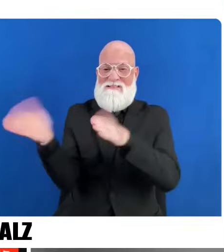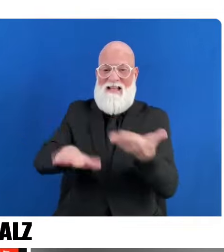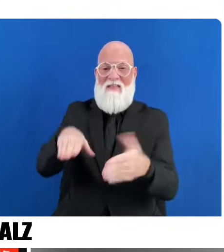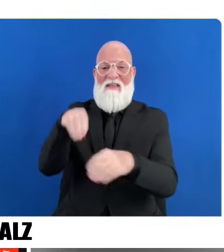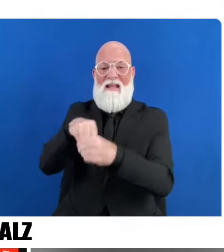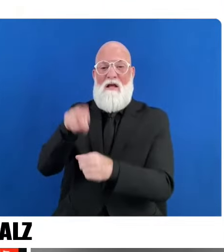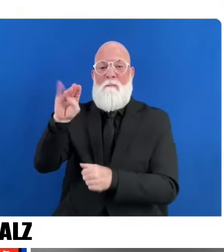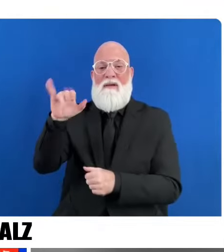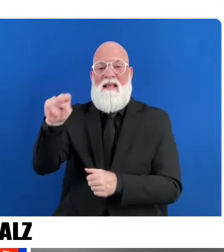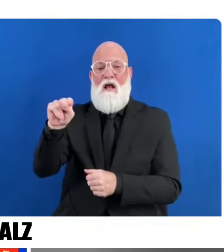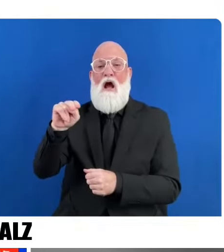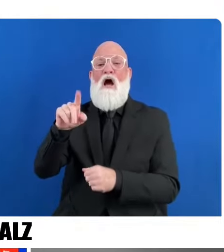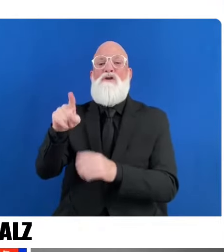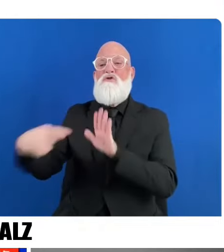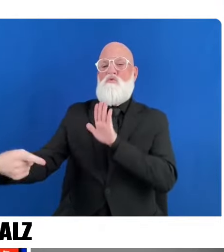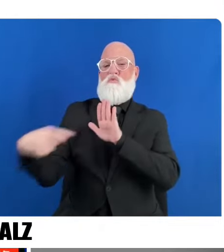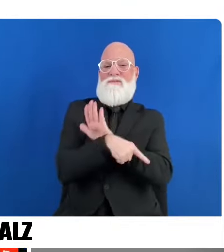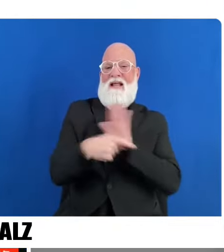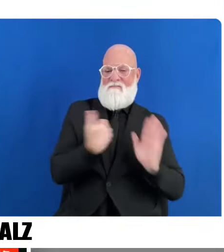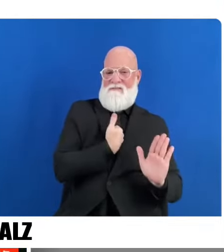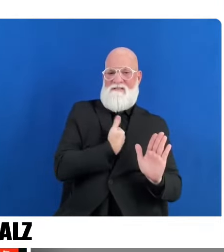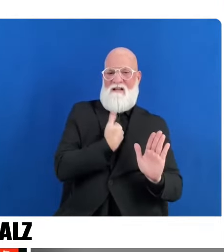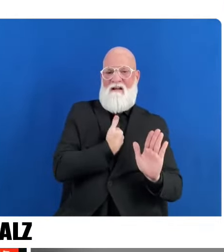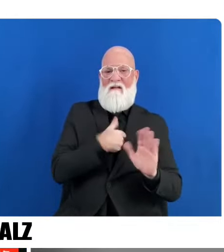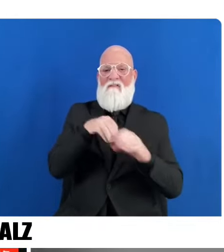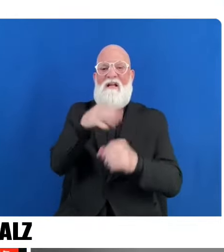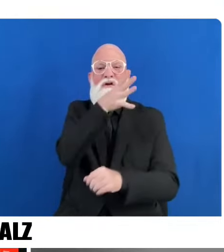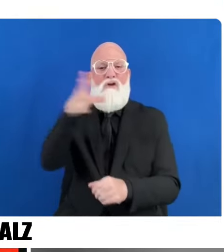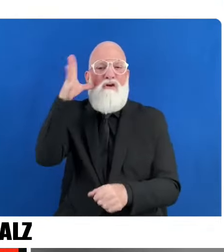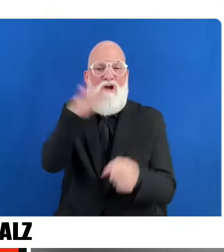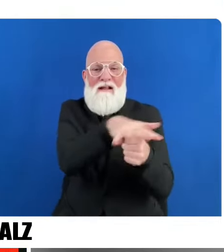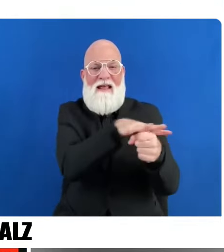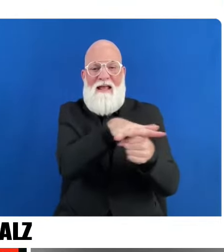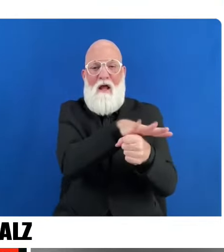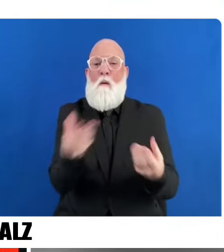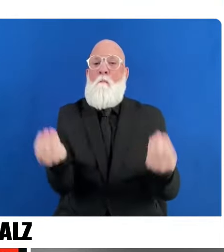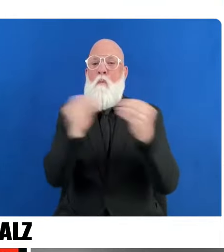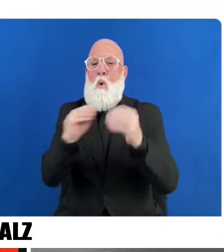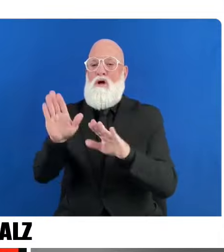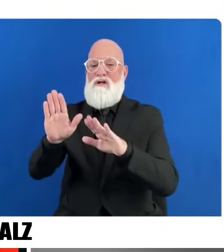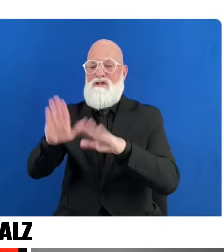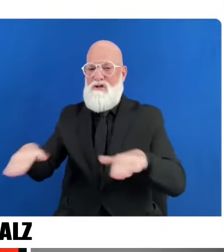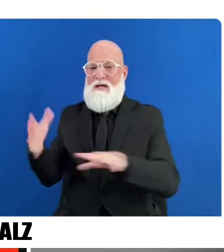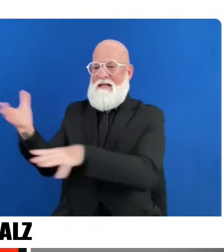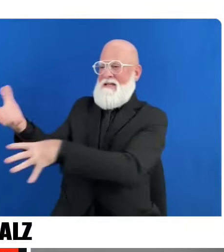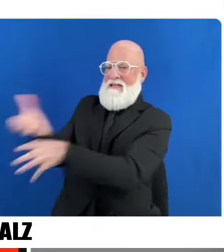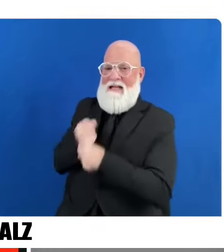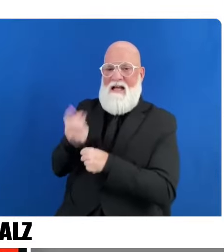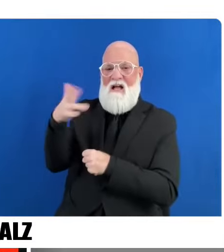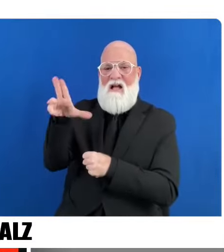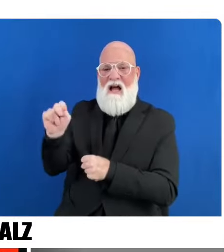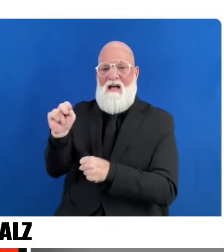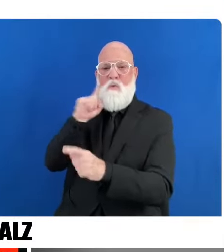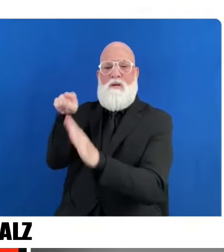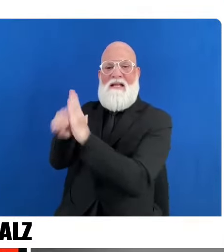epidemic of children getting guns and shooting themselves. And so we have, and we should look at all of the